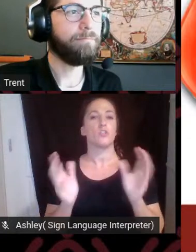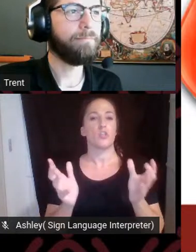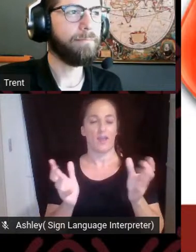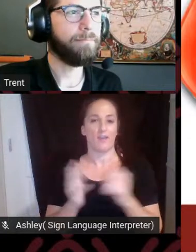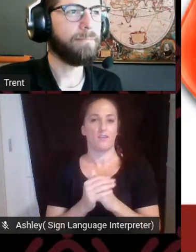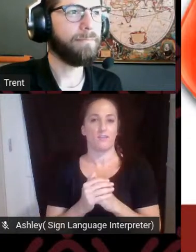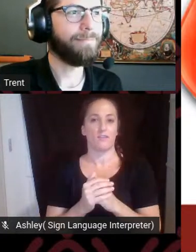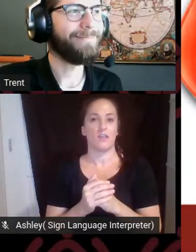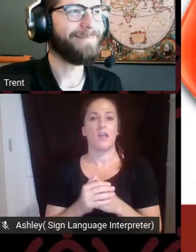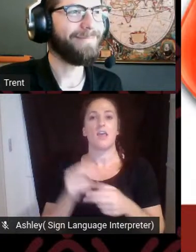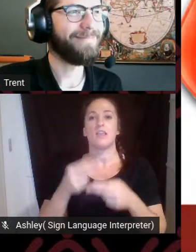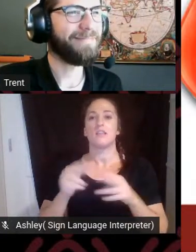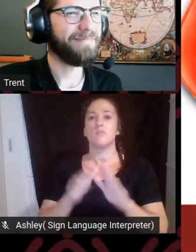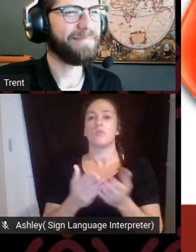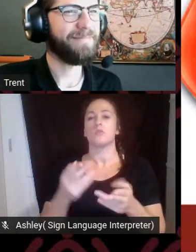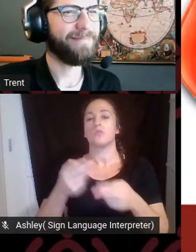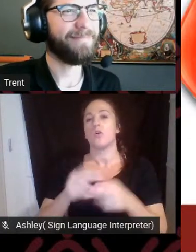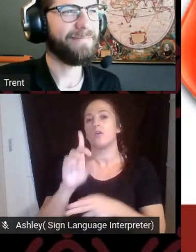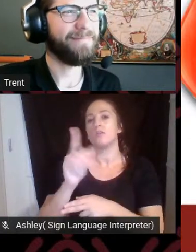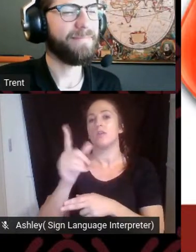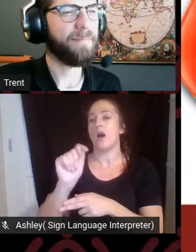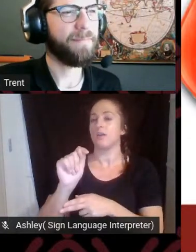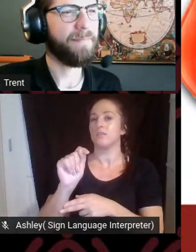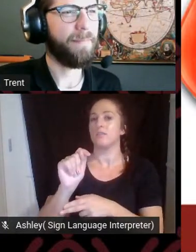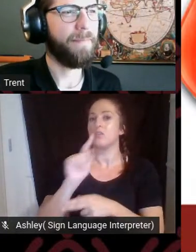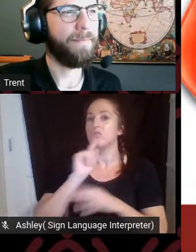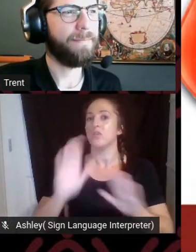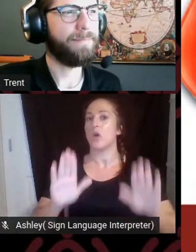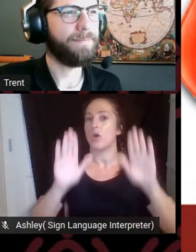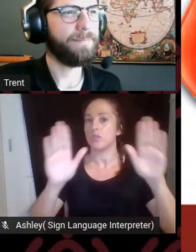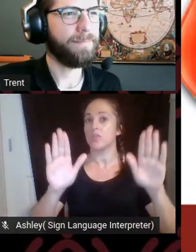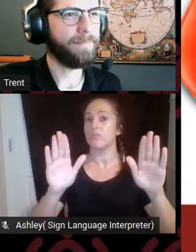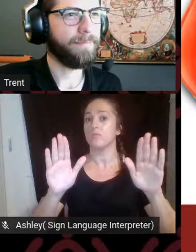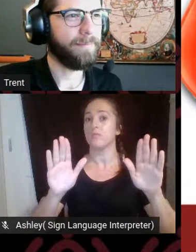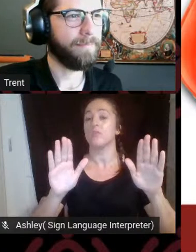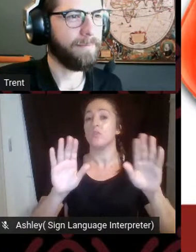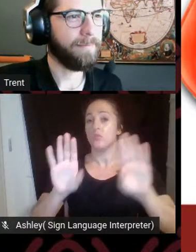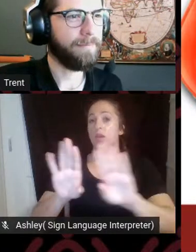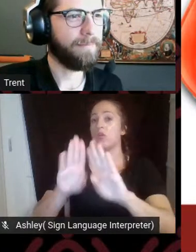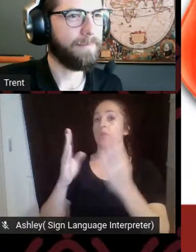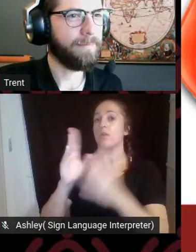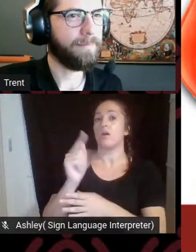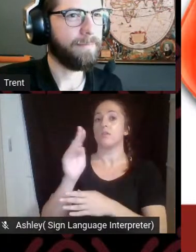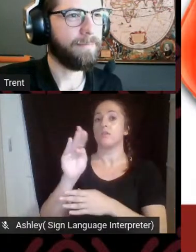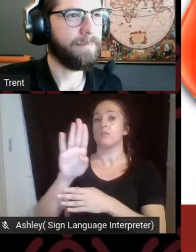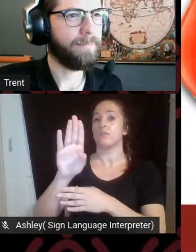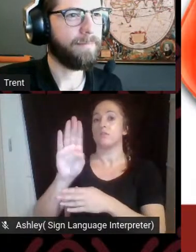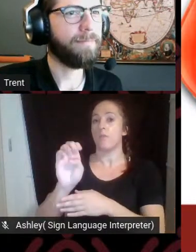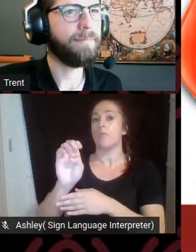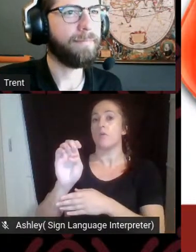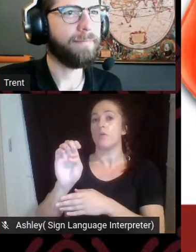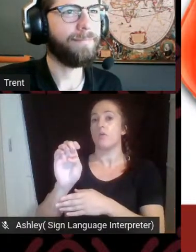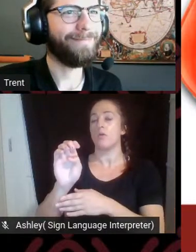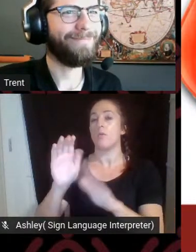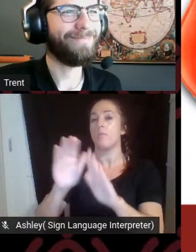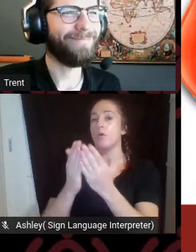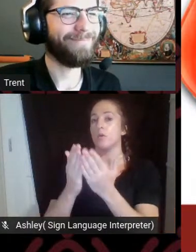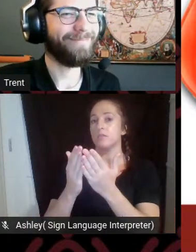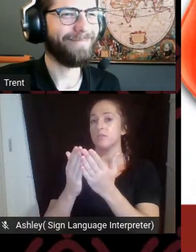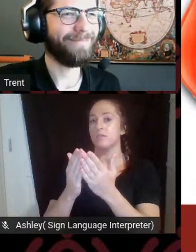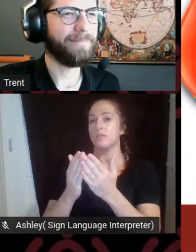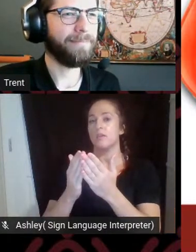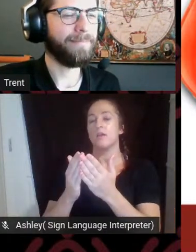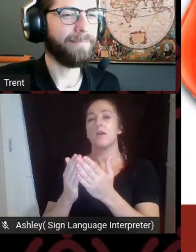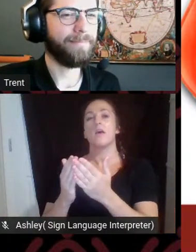it's an awesome book. It's on Tumble Books. The International Dot Day is September 15-ish. So